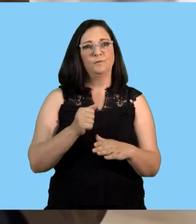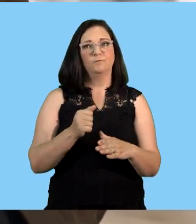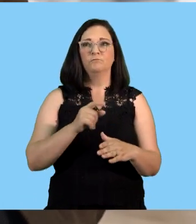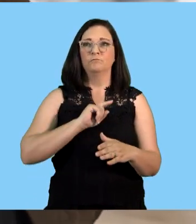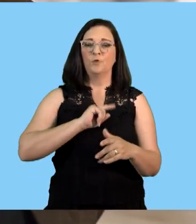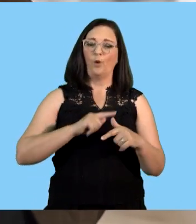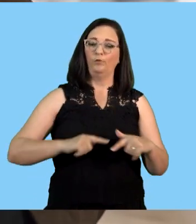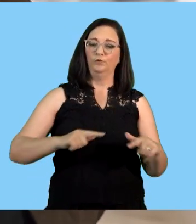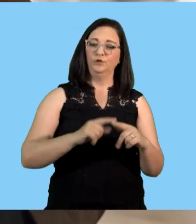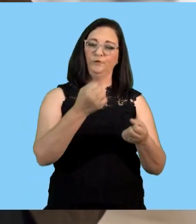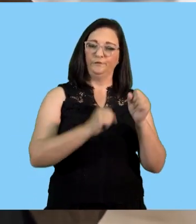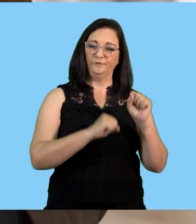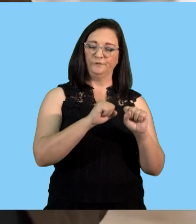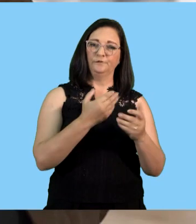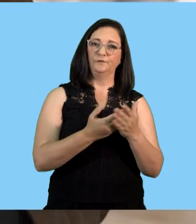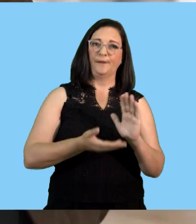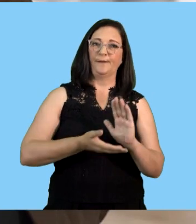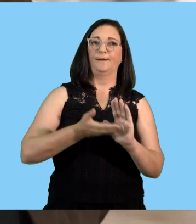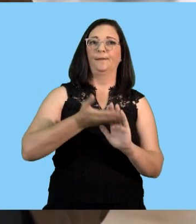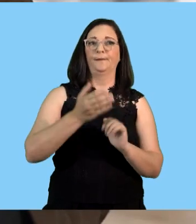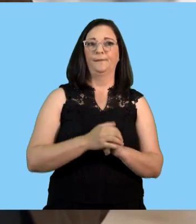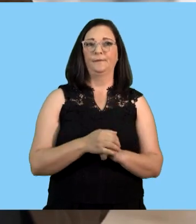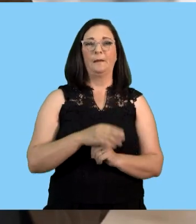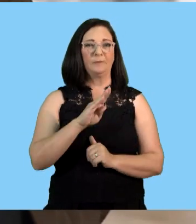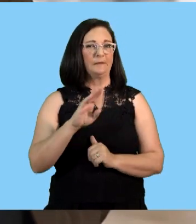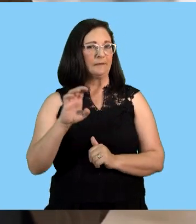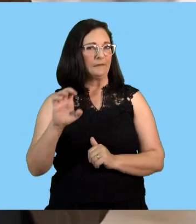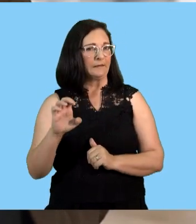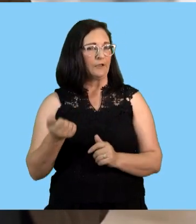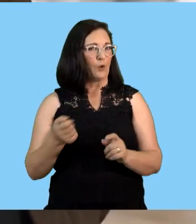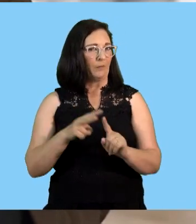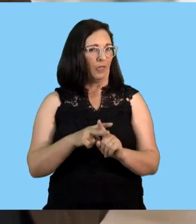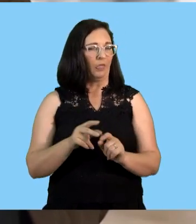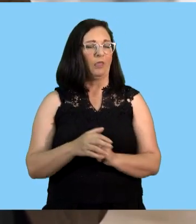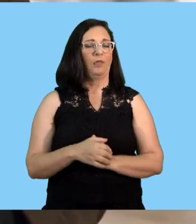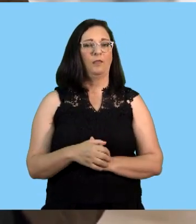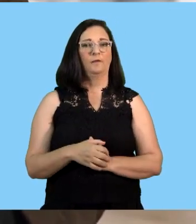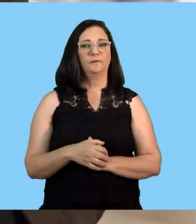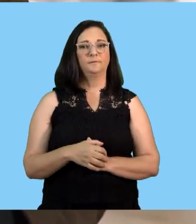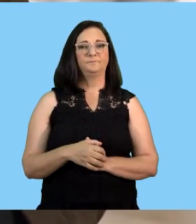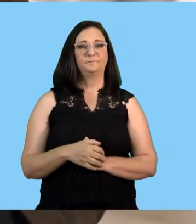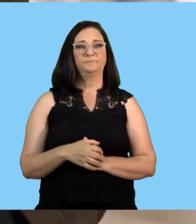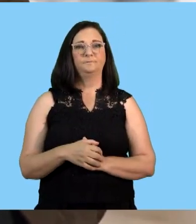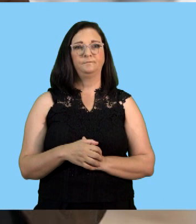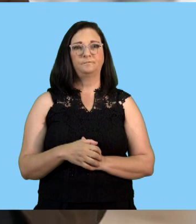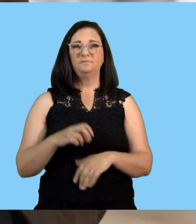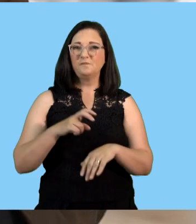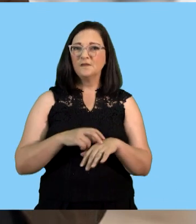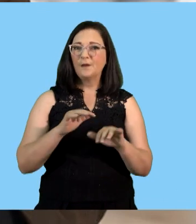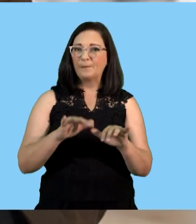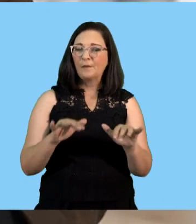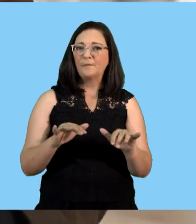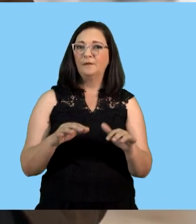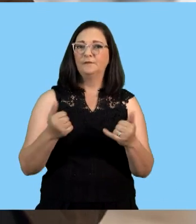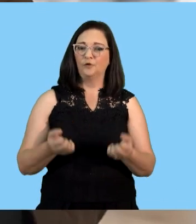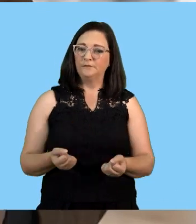promotes local manufacturing. So you need suppliers who are also BEE compliant, who are compliant. So we